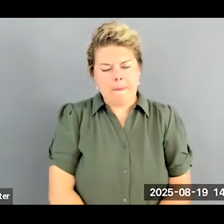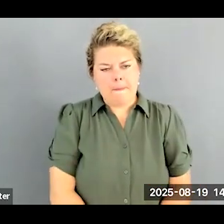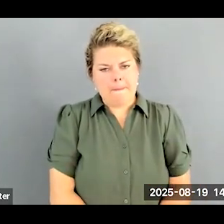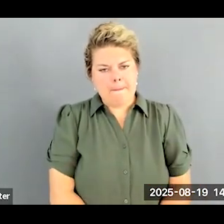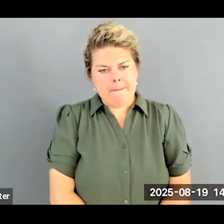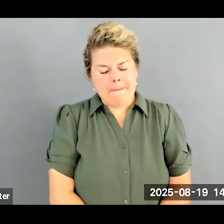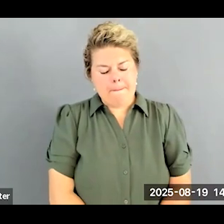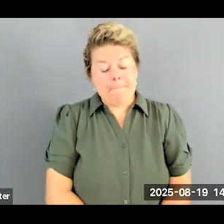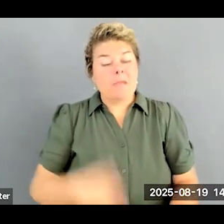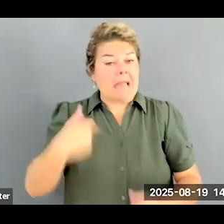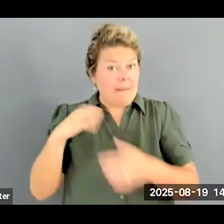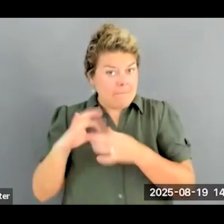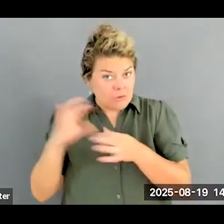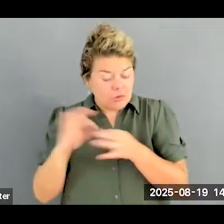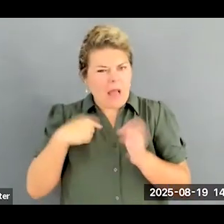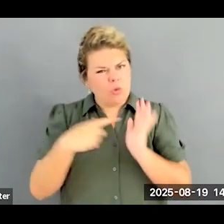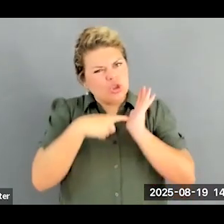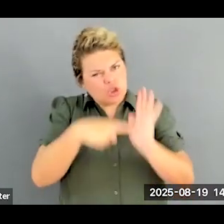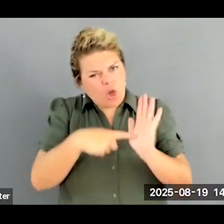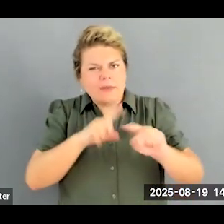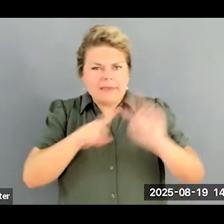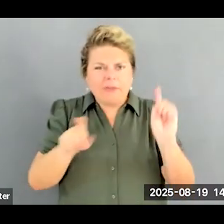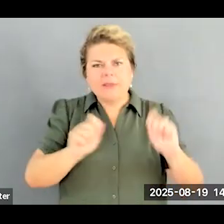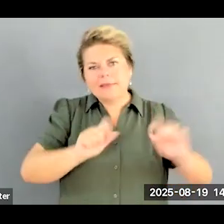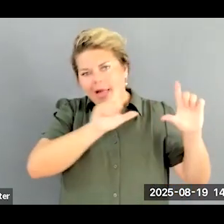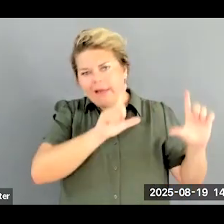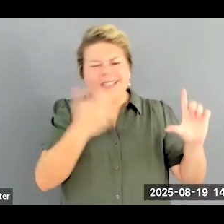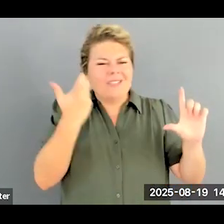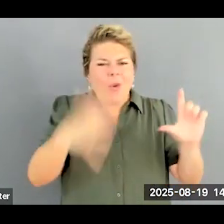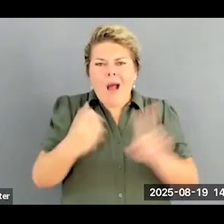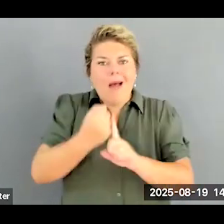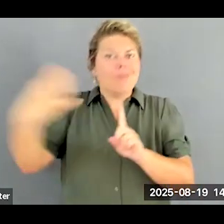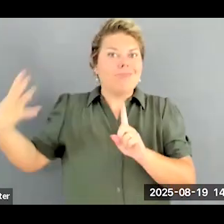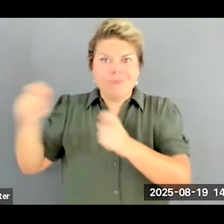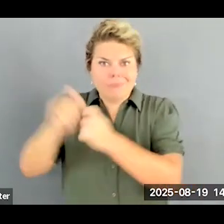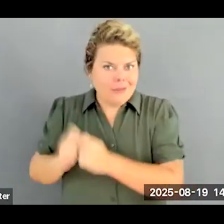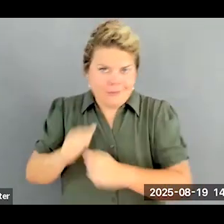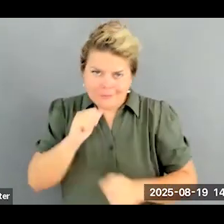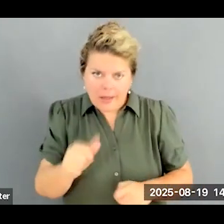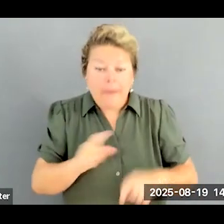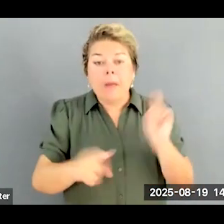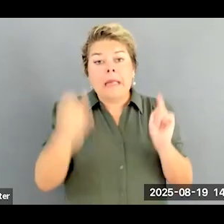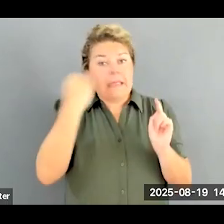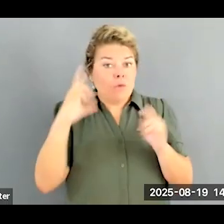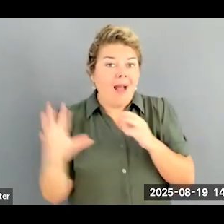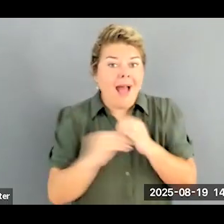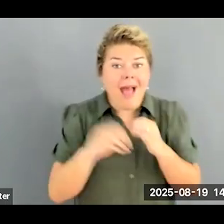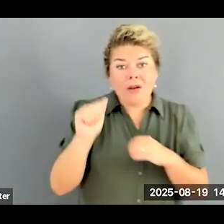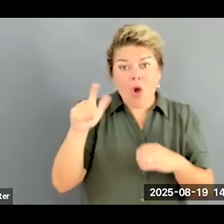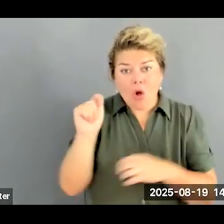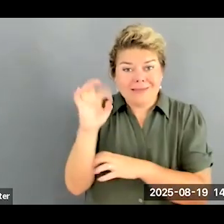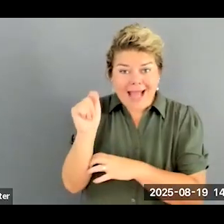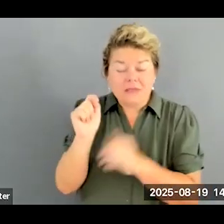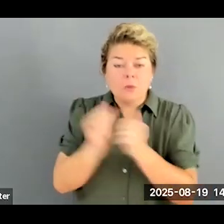So as I stated, I would show some different slides here real quick without getting too detailed. But if you're adding alternative text to Microsoft Word